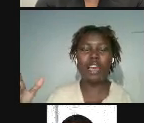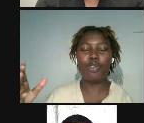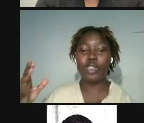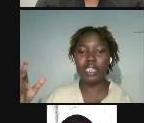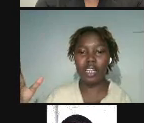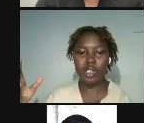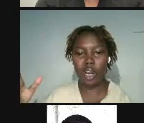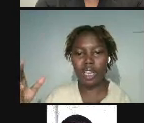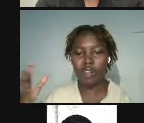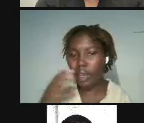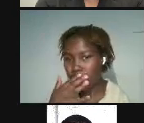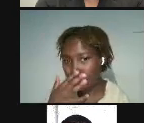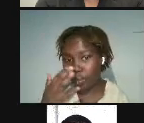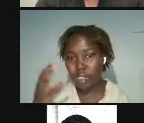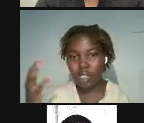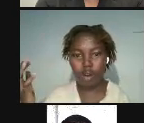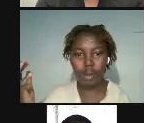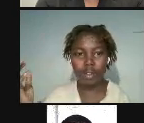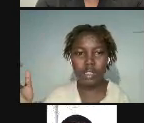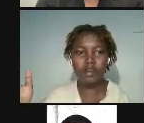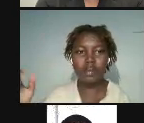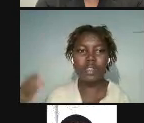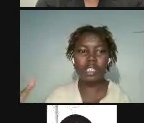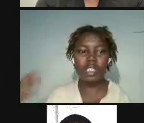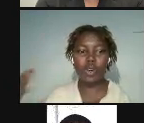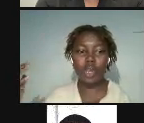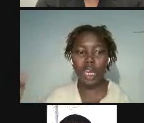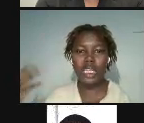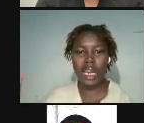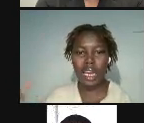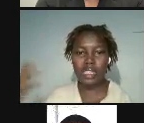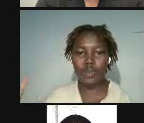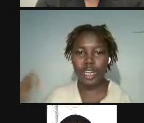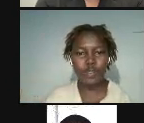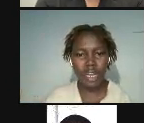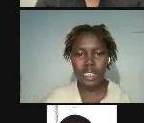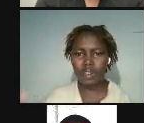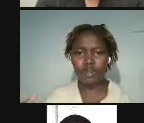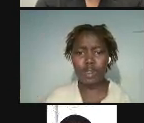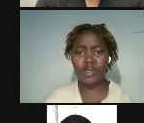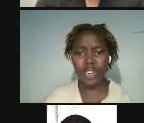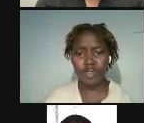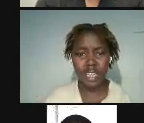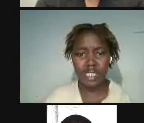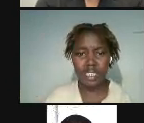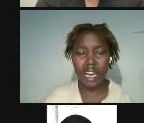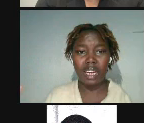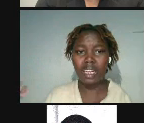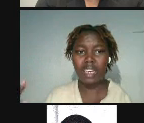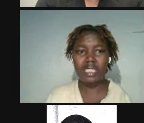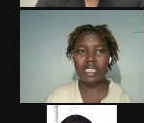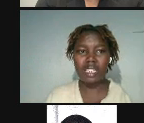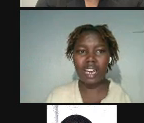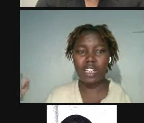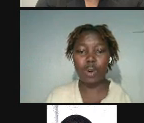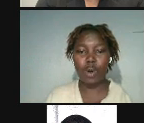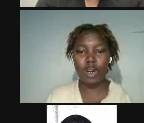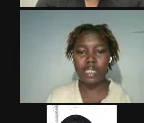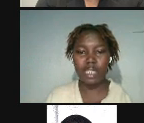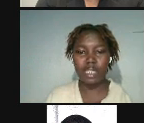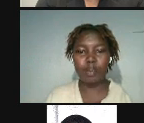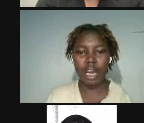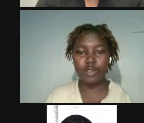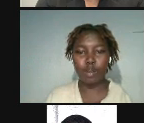physically. If on TikTok, I'll give an example of TikTok because TikTok you get likes very fast and views very fast. It's a